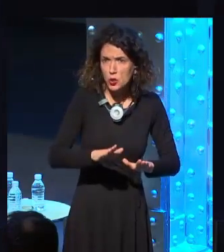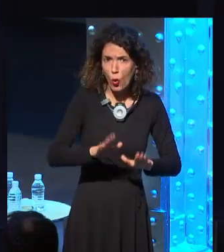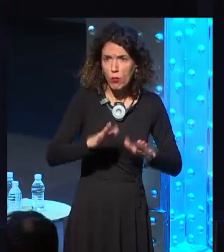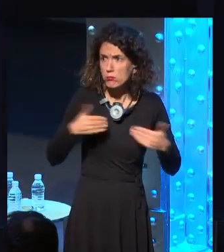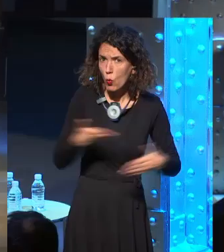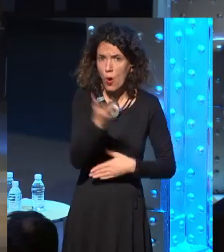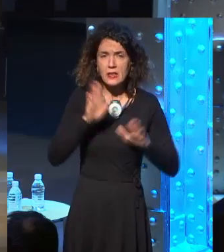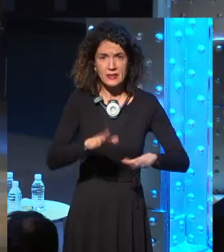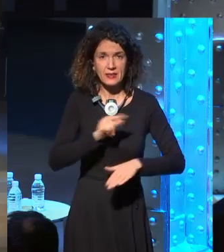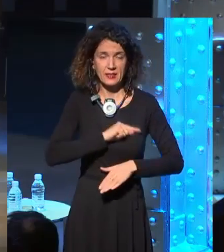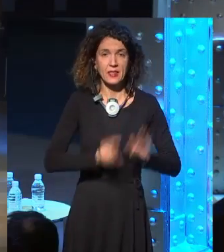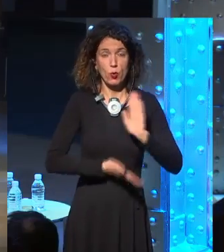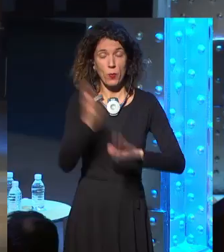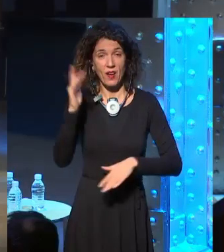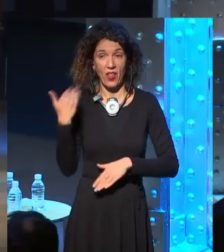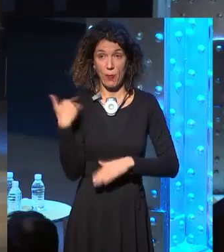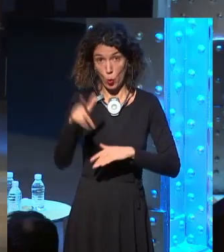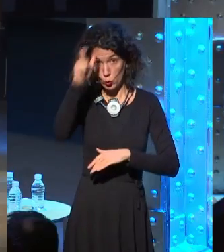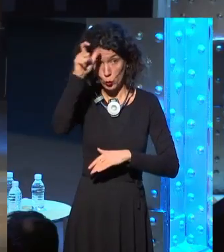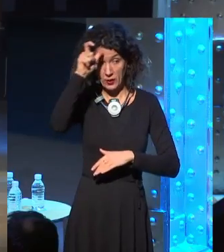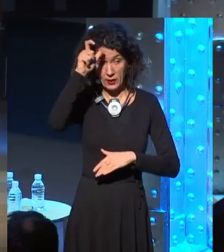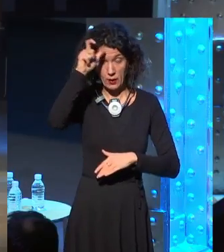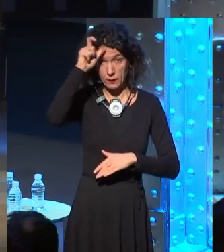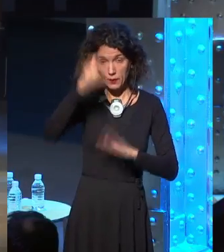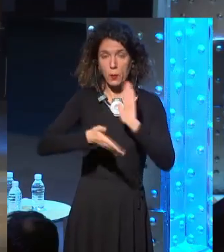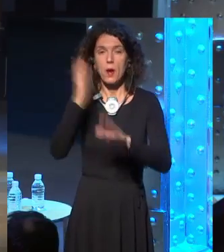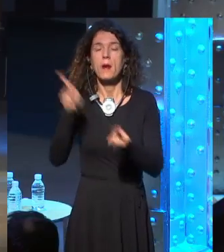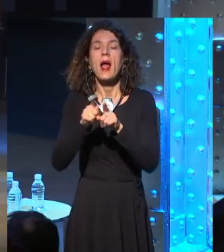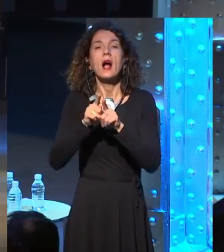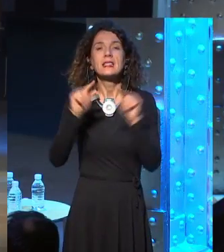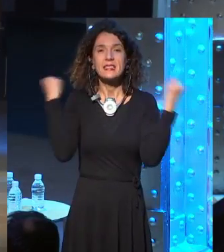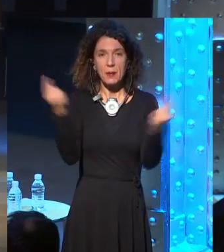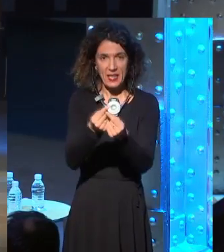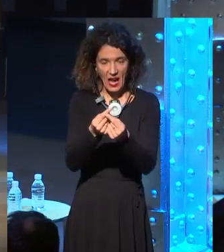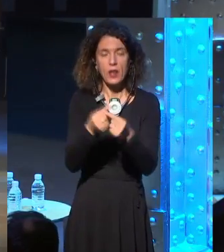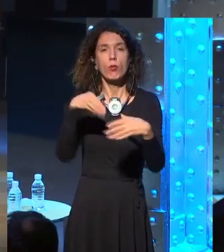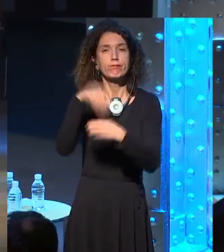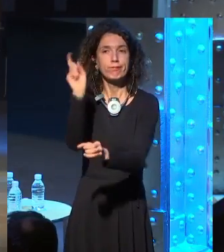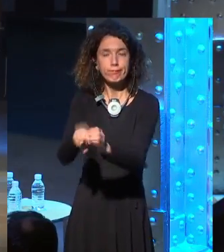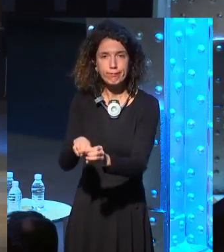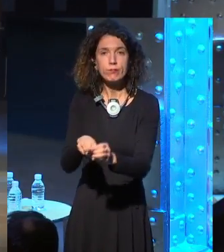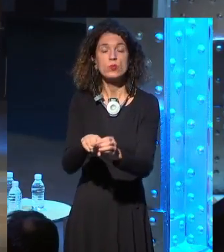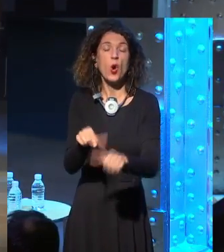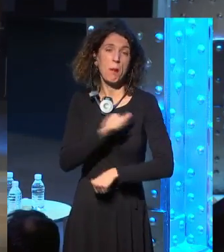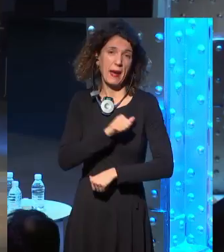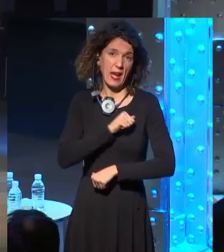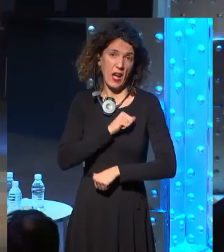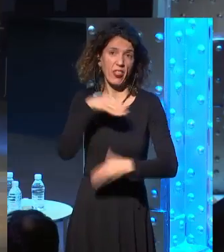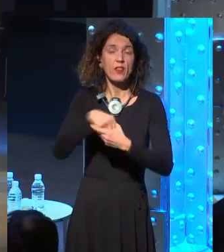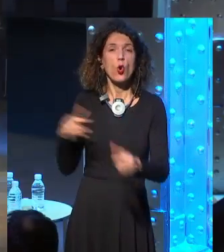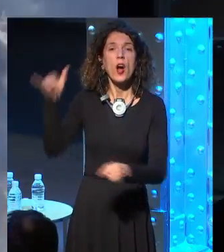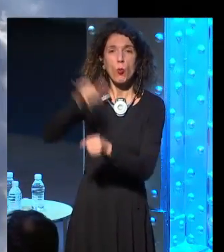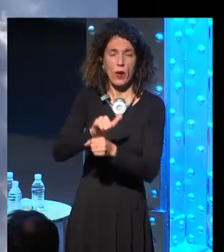Turkey for a happiness seminar, and I had some time to wait in the airport, and I was looking up these